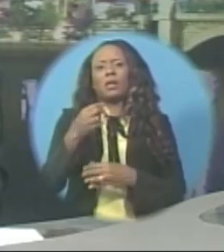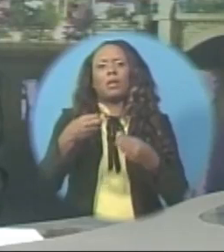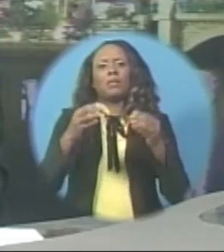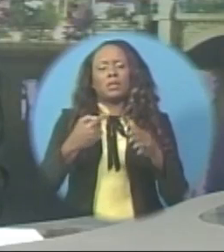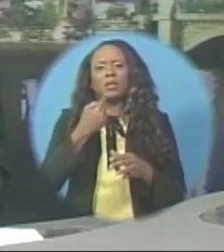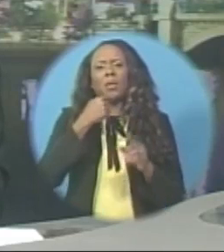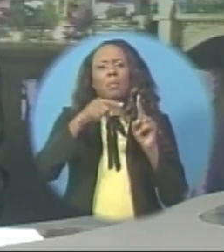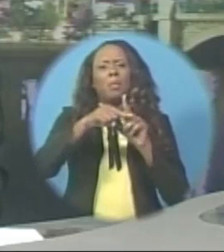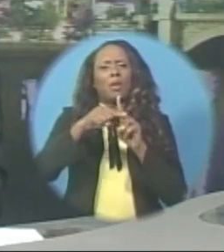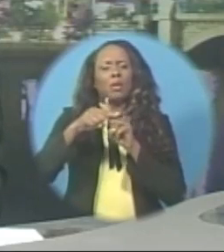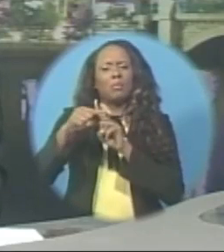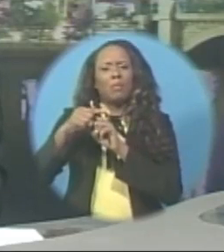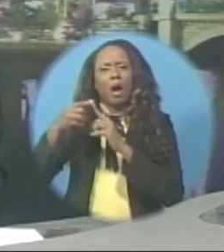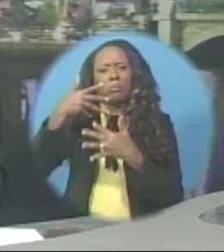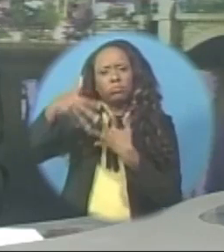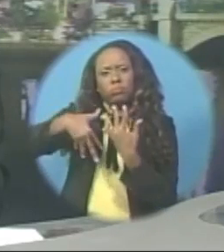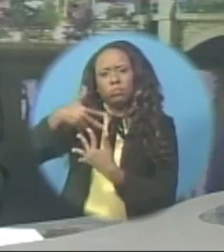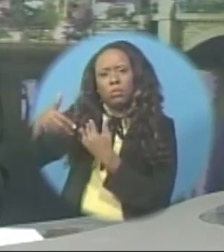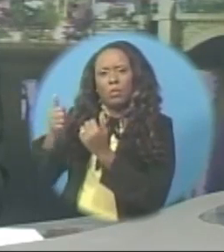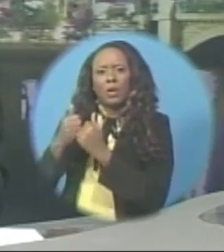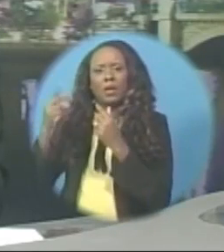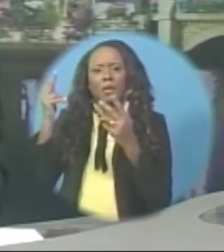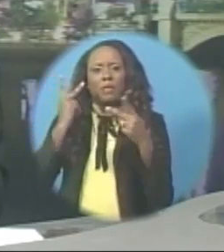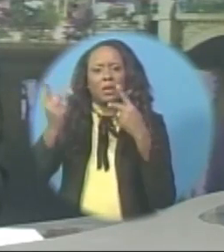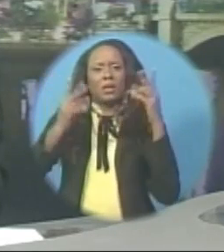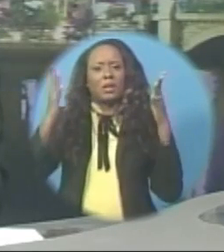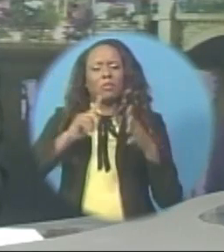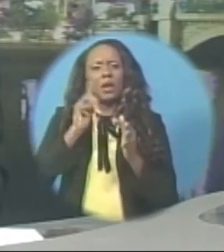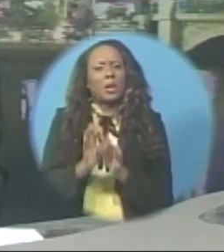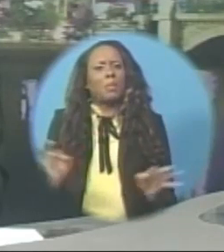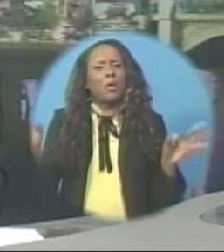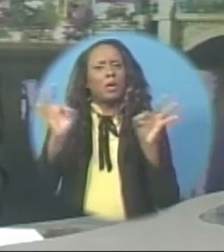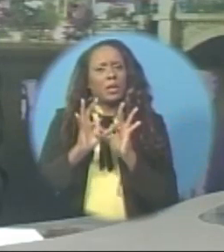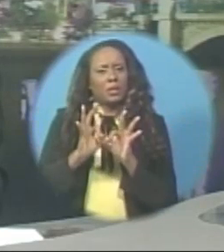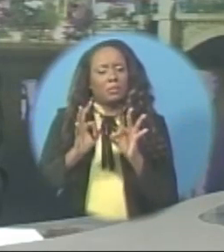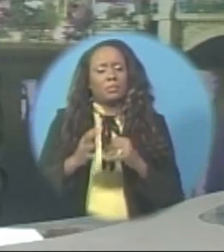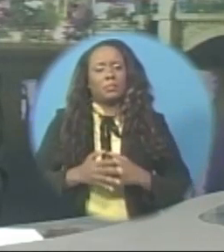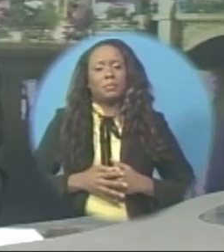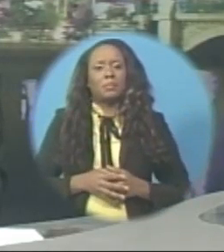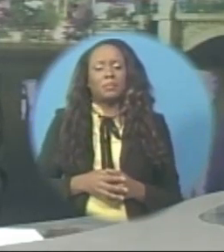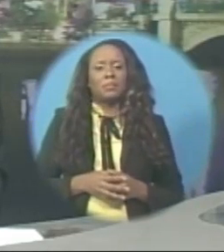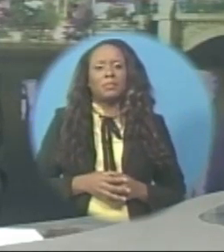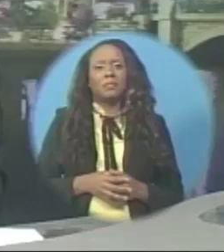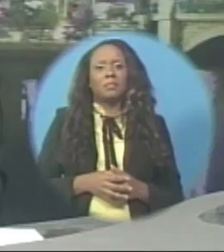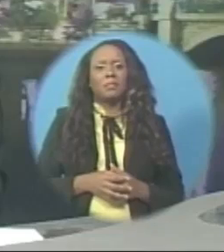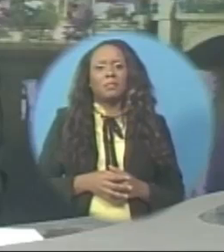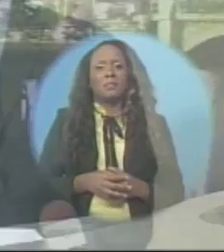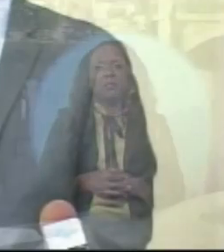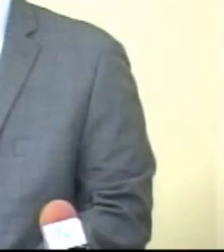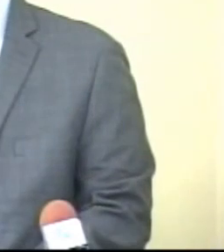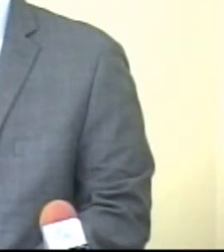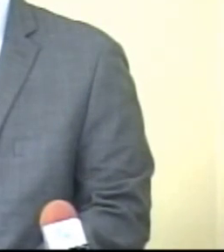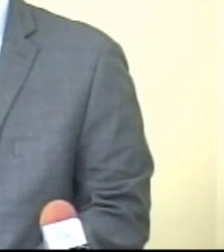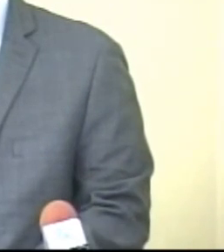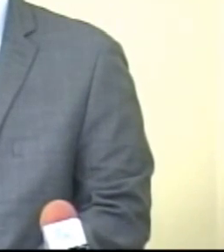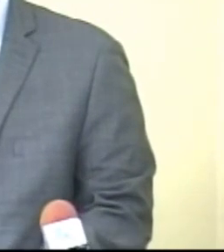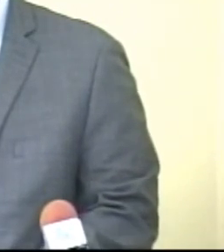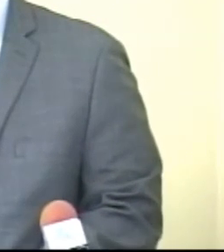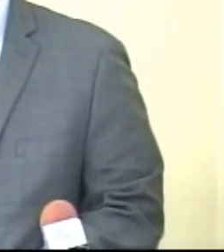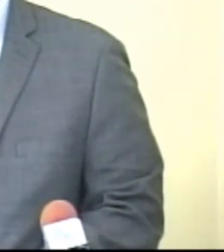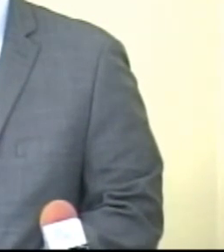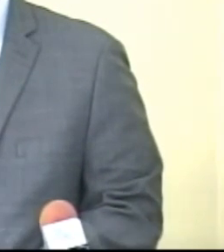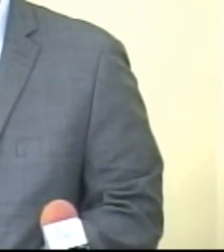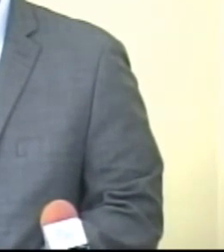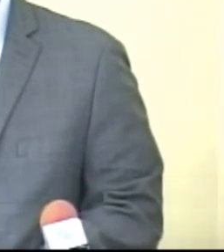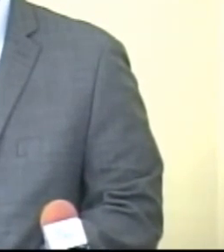frontline interaction with visitors is key and could determine whether they return or not. When it is considered